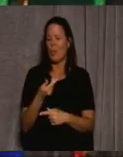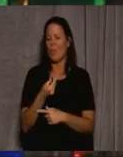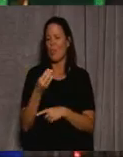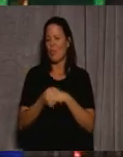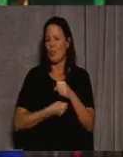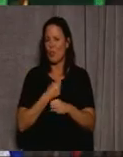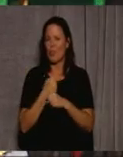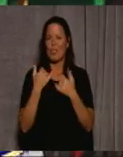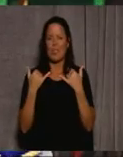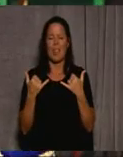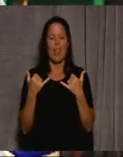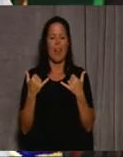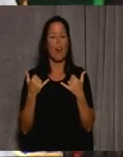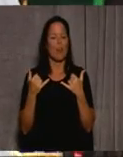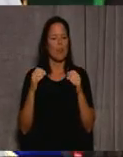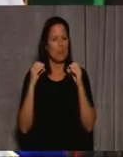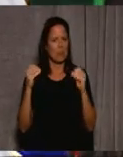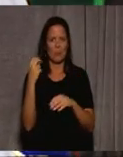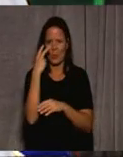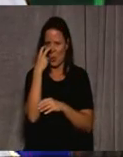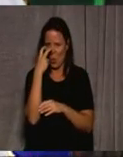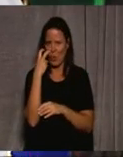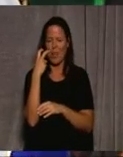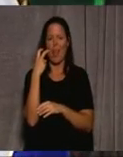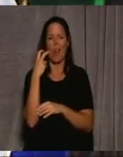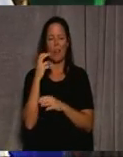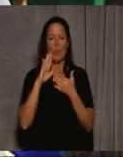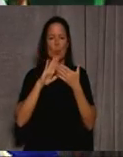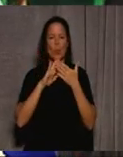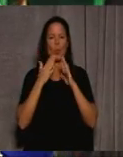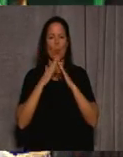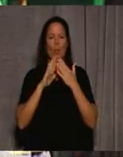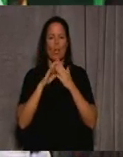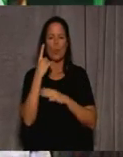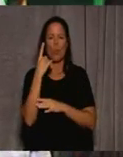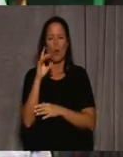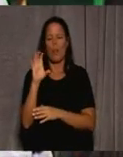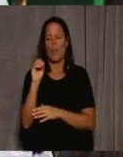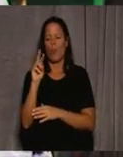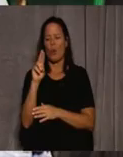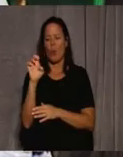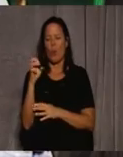years now, you have no doubt realized that community is one of our core values.